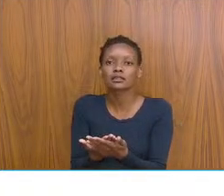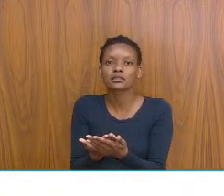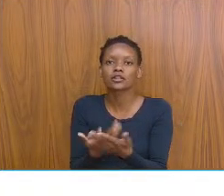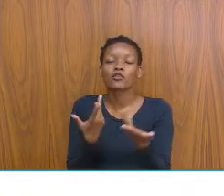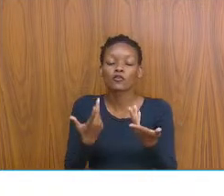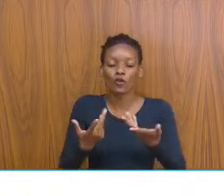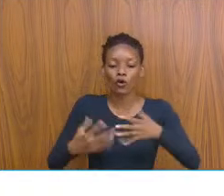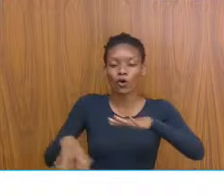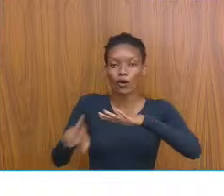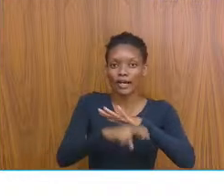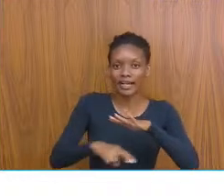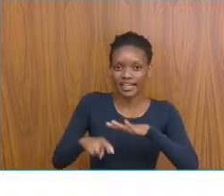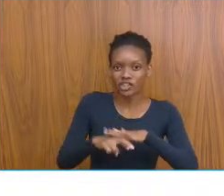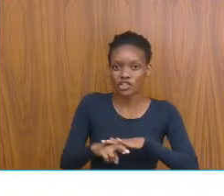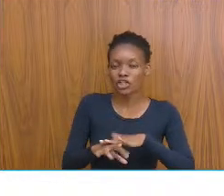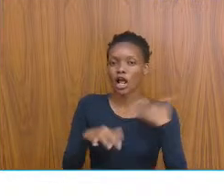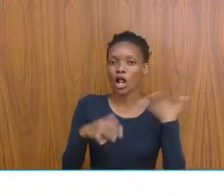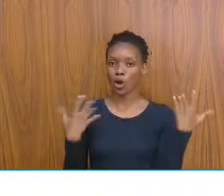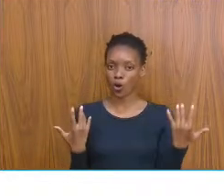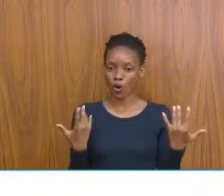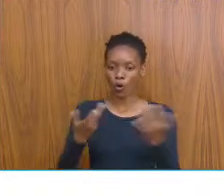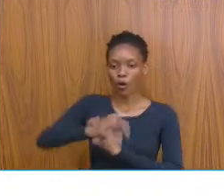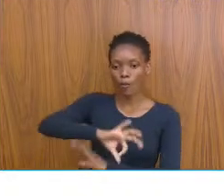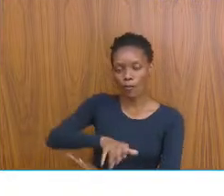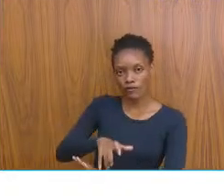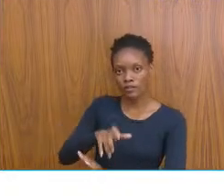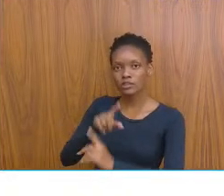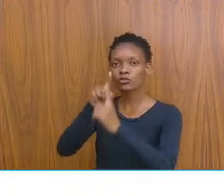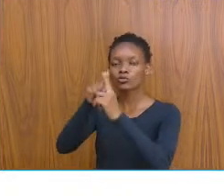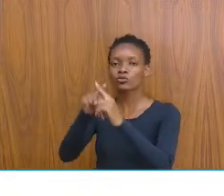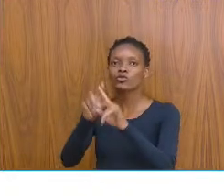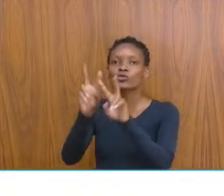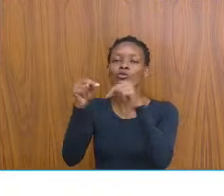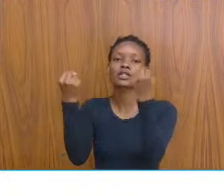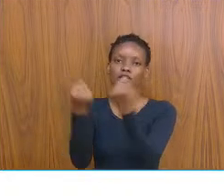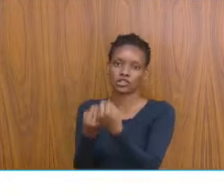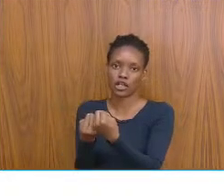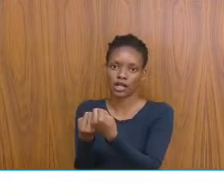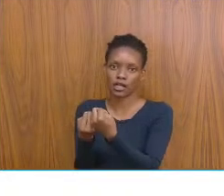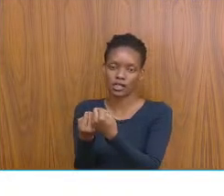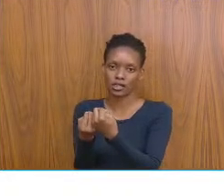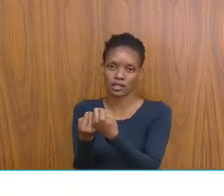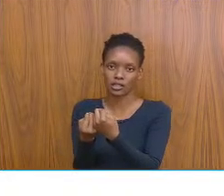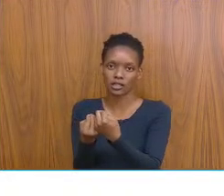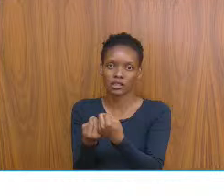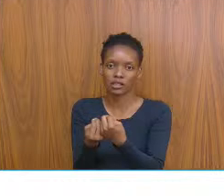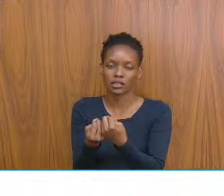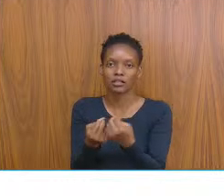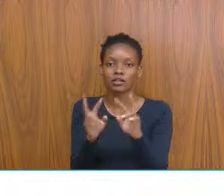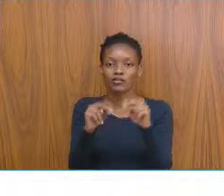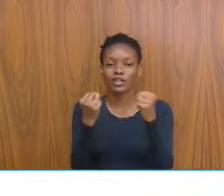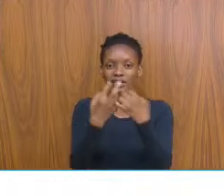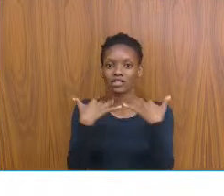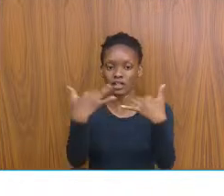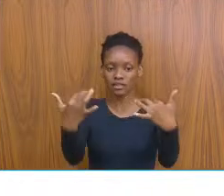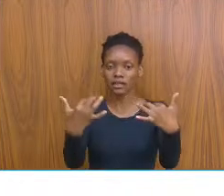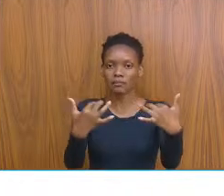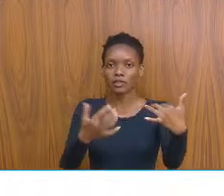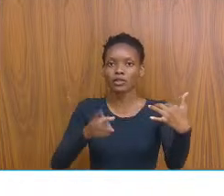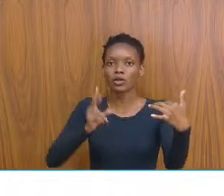regional or the province to national tier of the National Assembly, as well as to